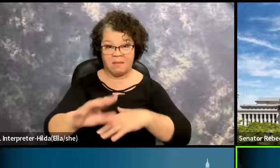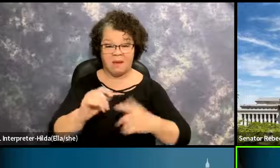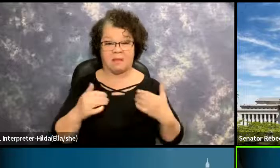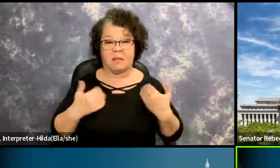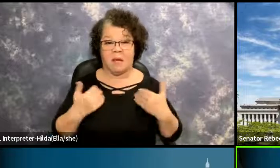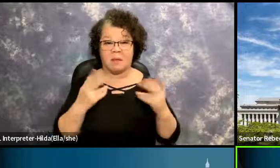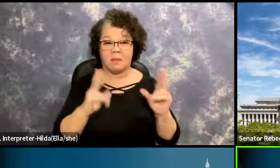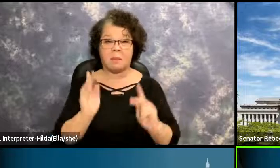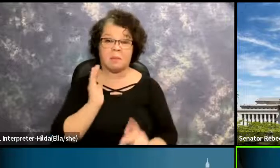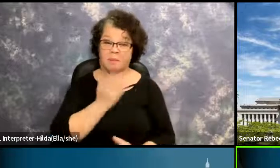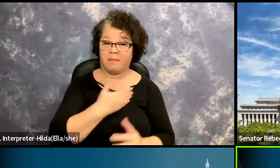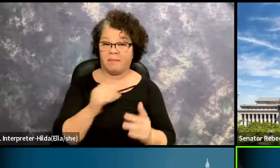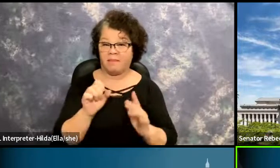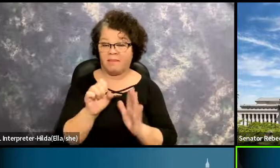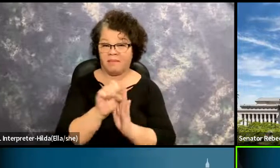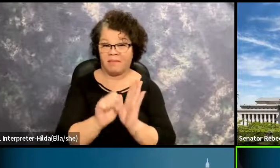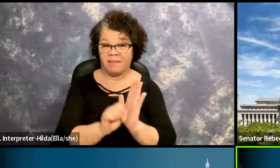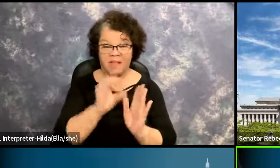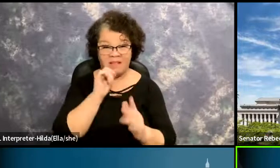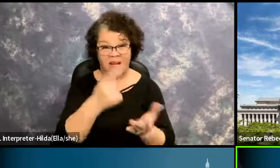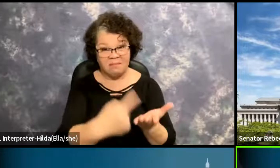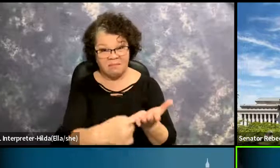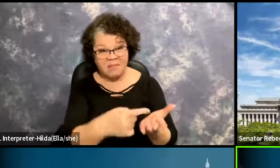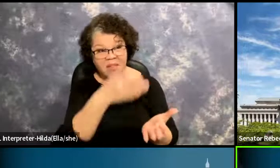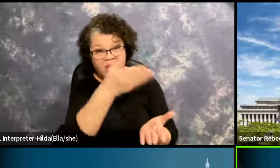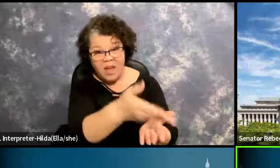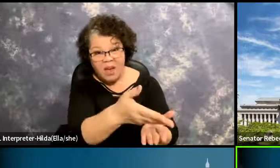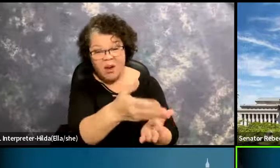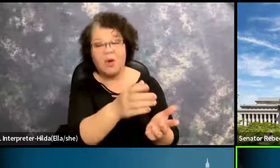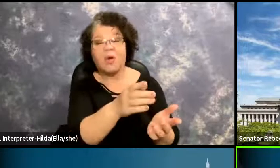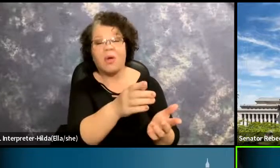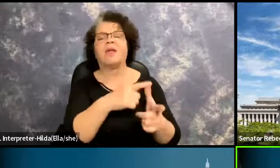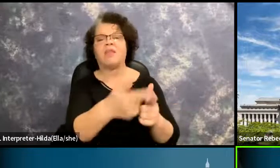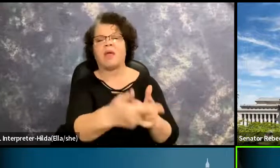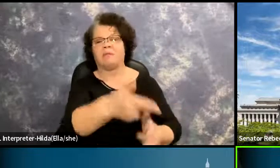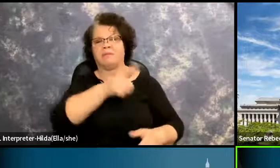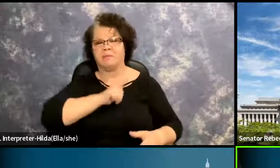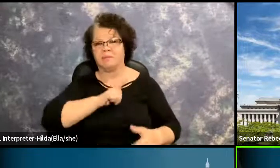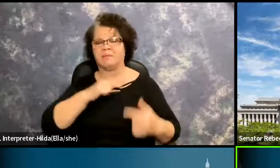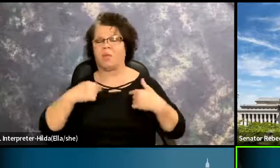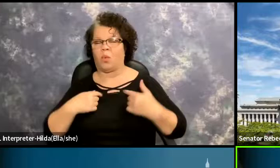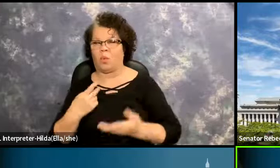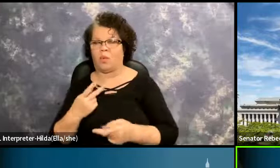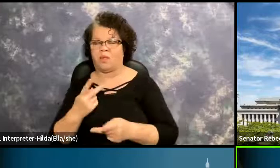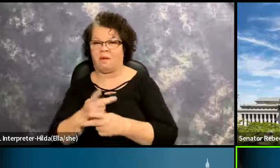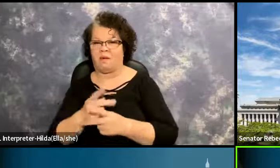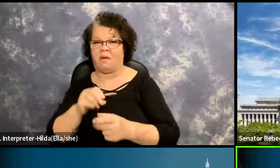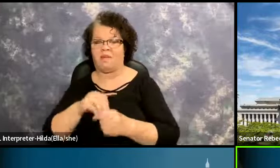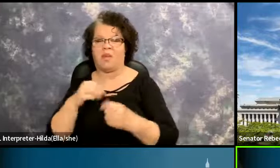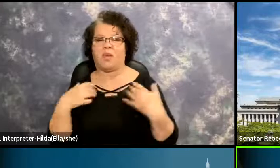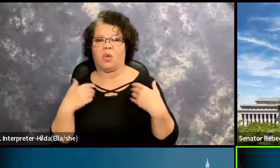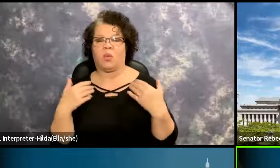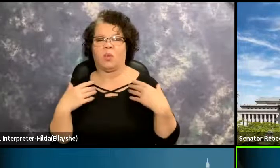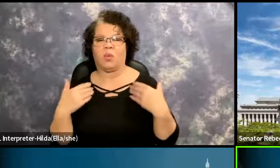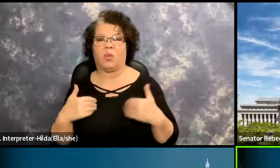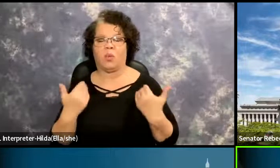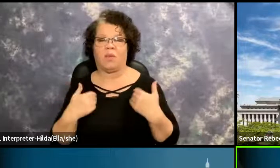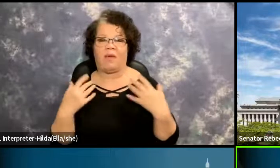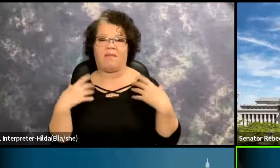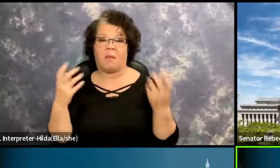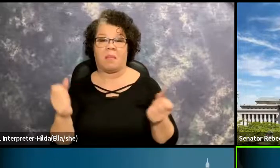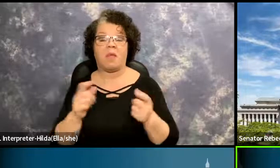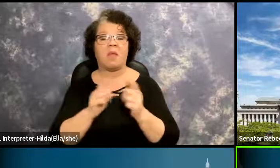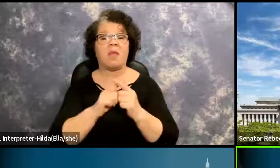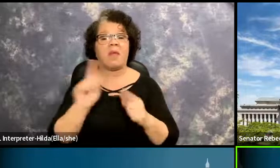state that is not addressed in that committee is addressed in our Children, Youth, and Families Committee. And as the only elected abolitionist, I have a